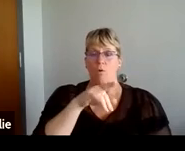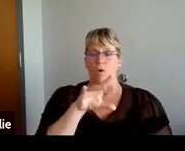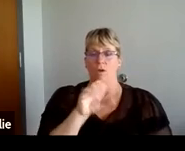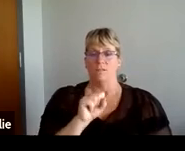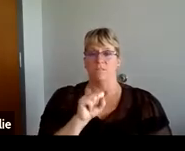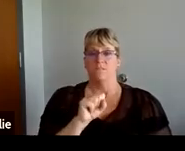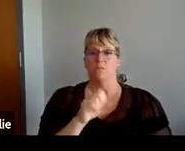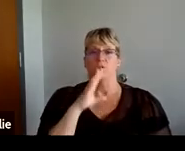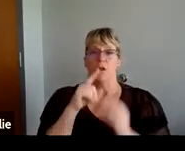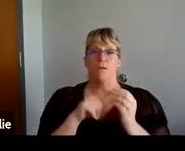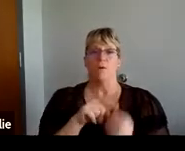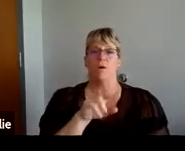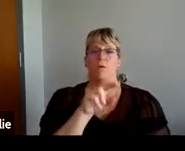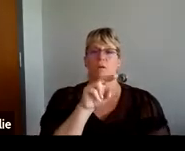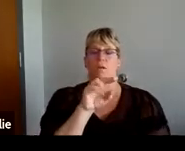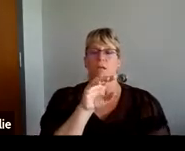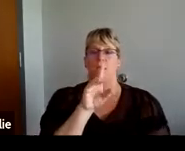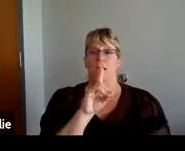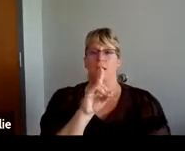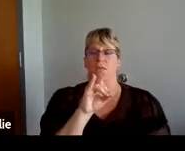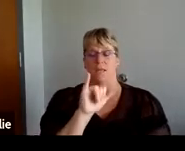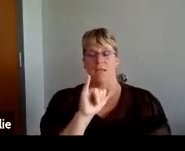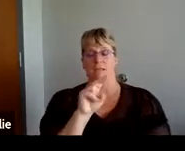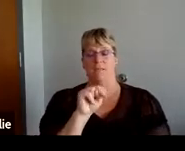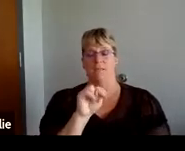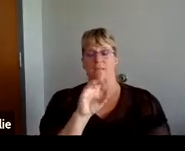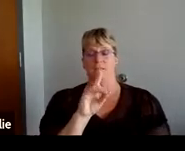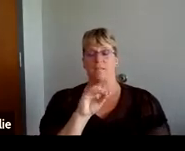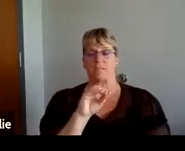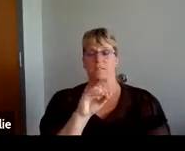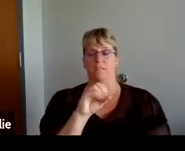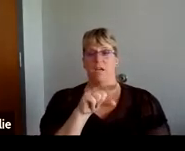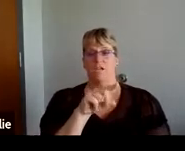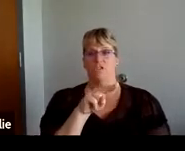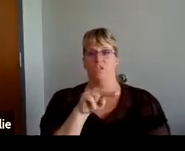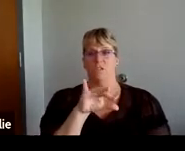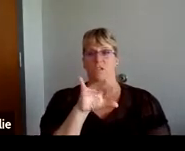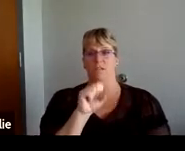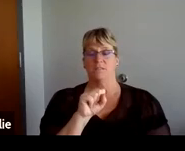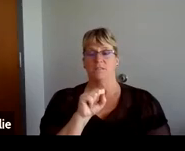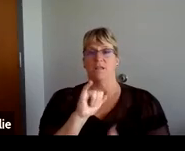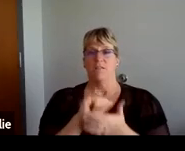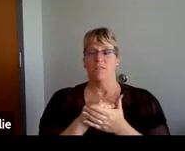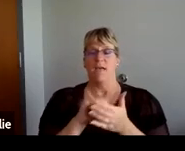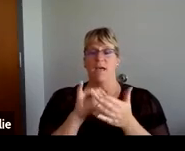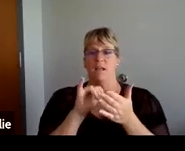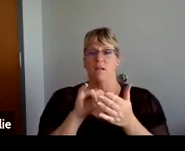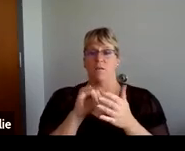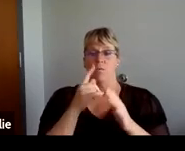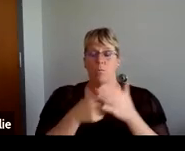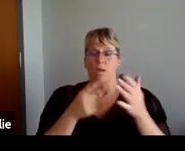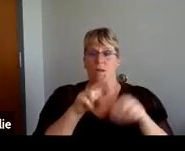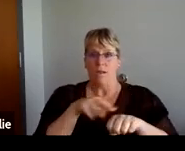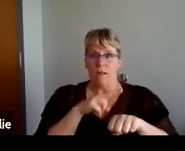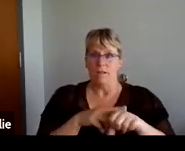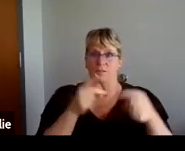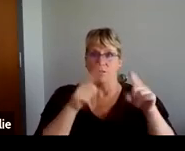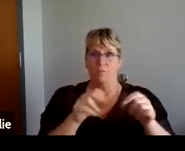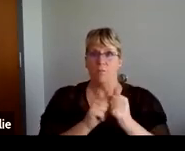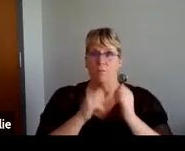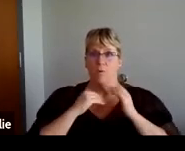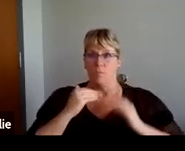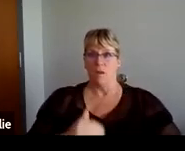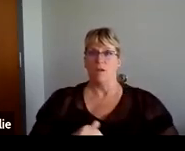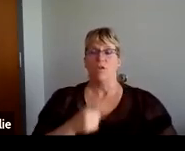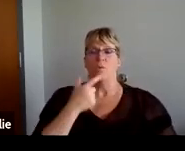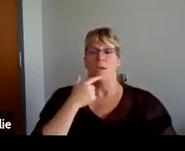opioids, we're talking about the opioids that naturally occur in our body. When we talk about a runner's